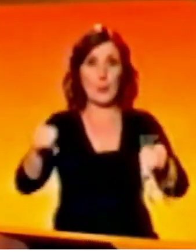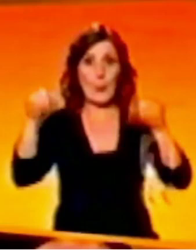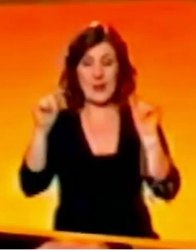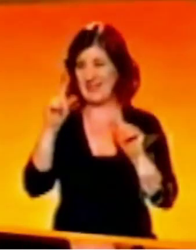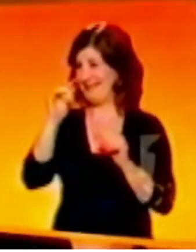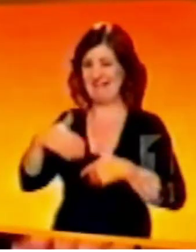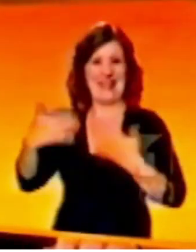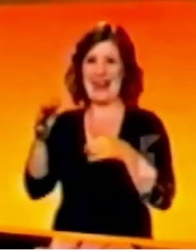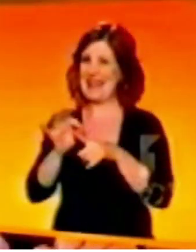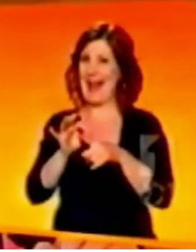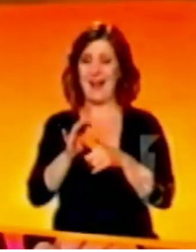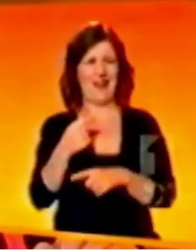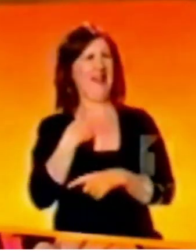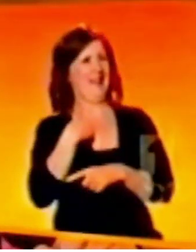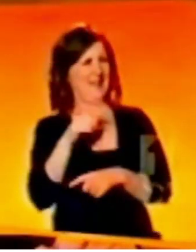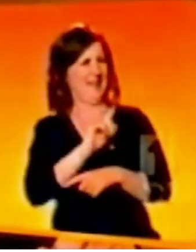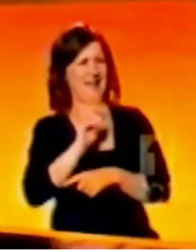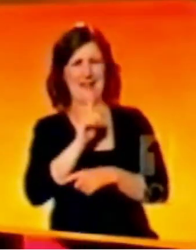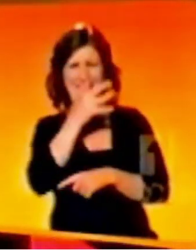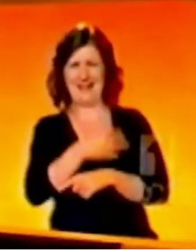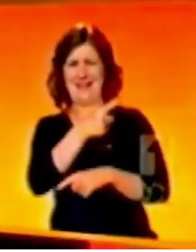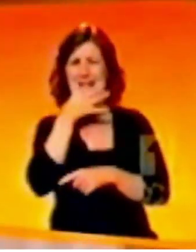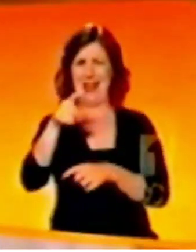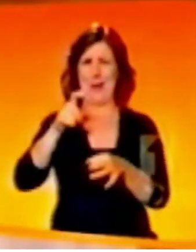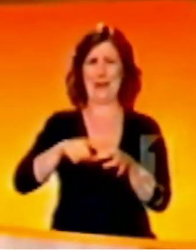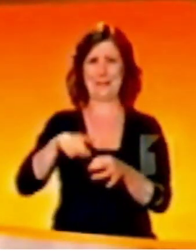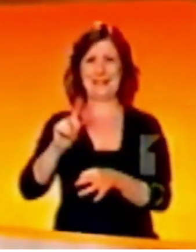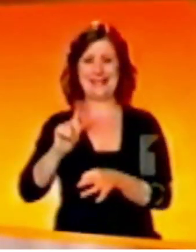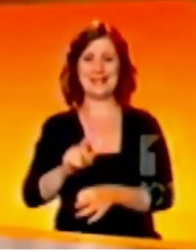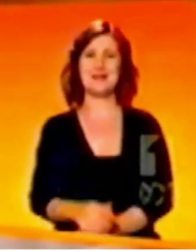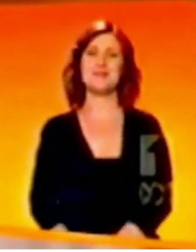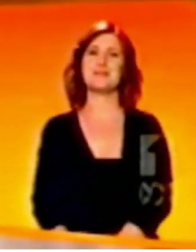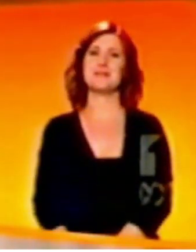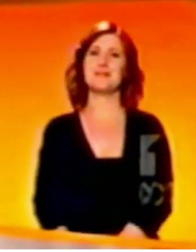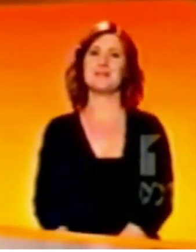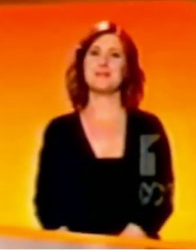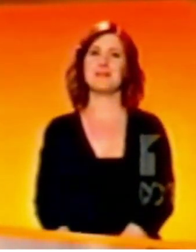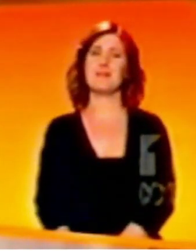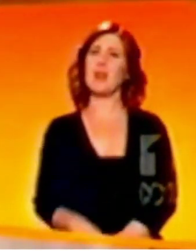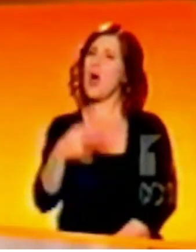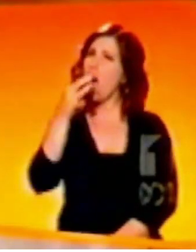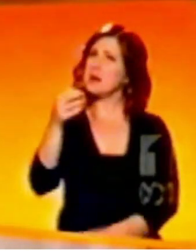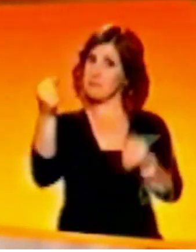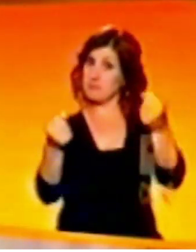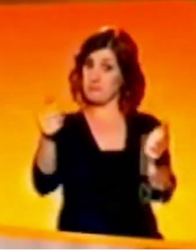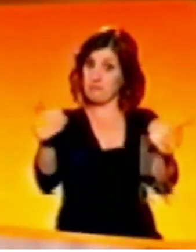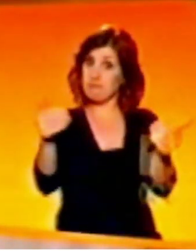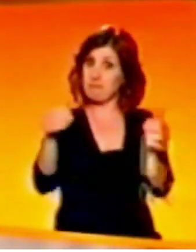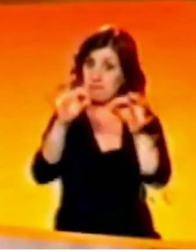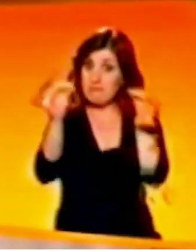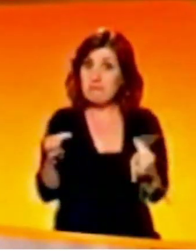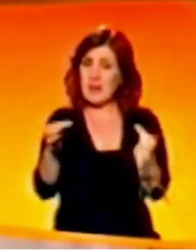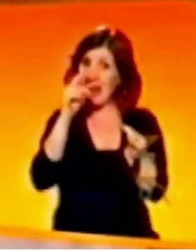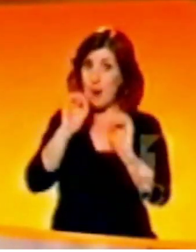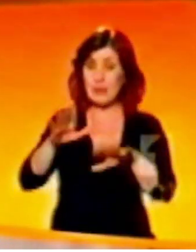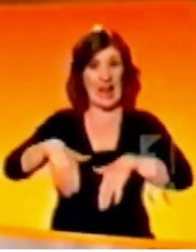Colour. That was exactly the question I expected someone who's blind to ask. Yeah. And can the steering yoke and controls be put